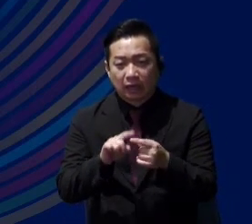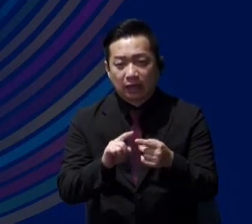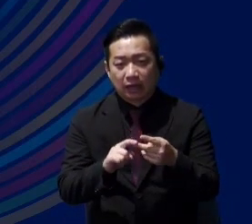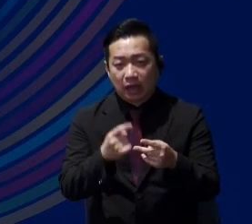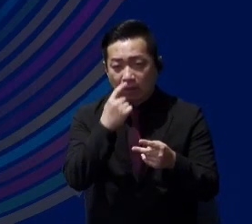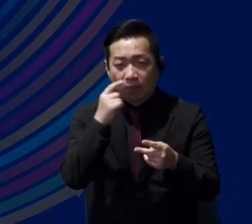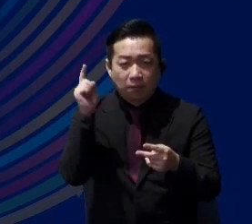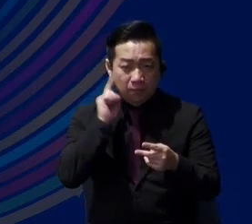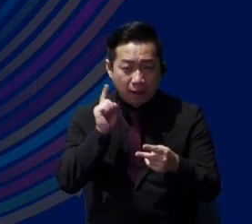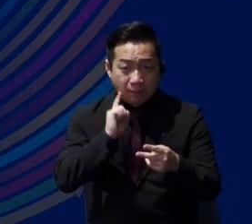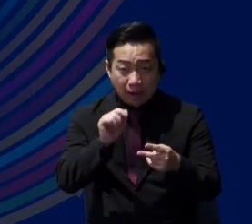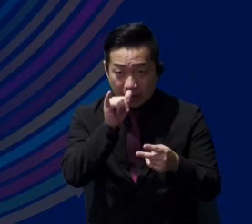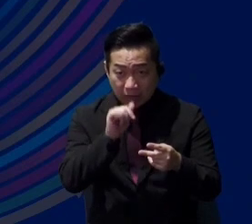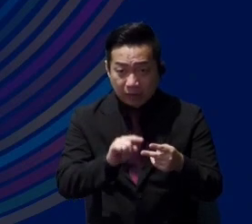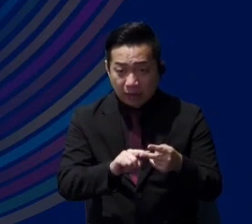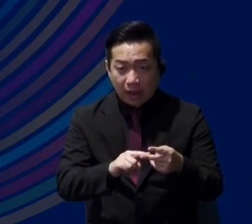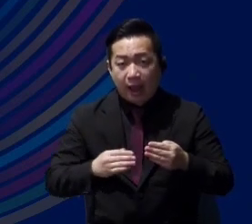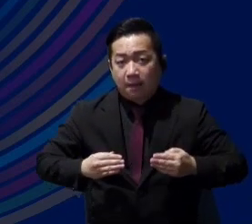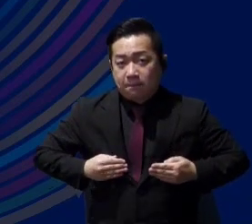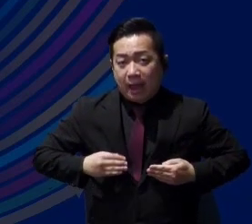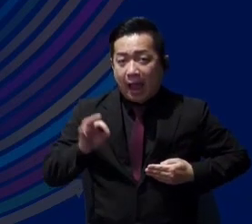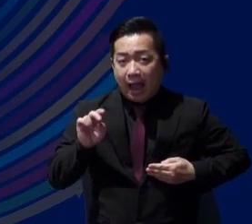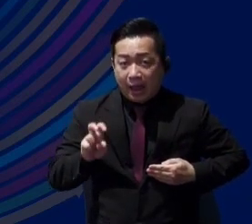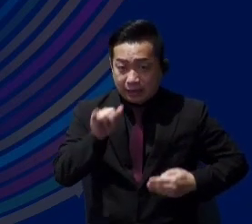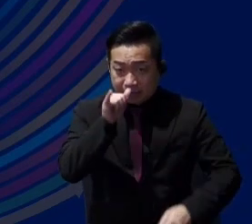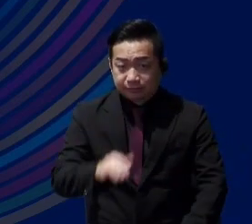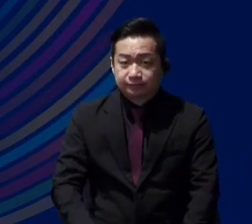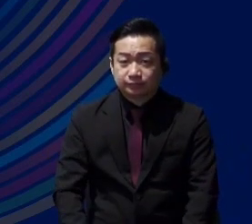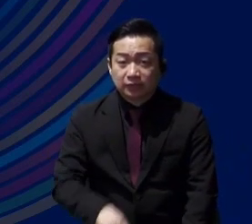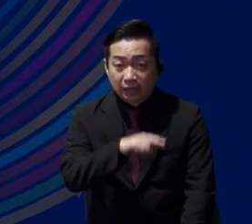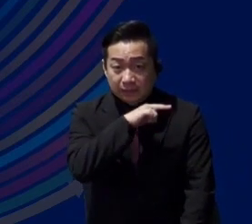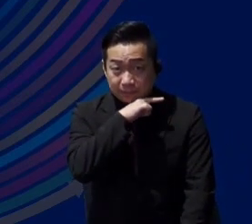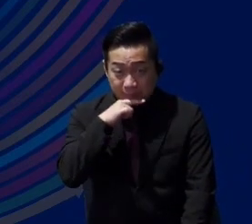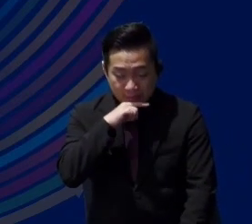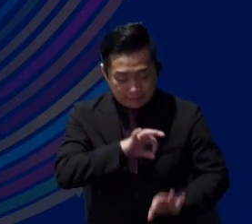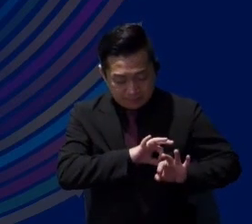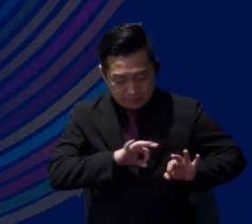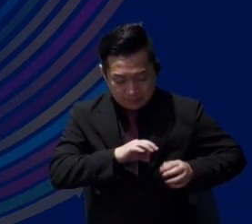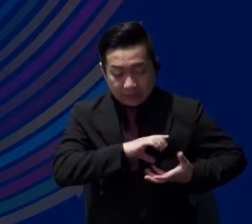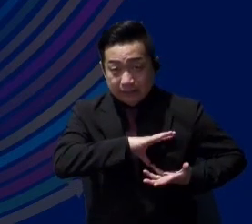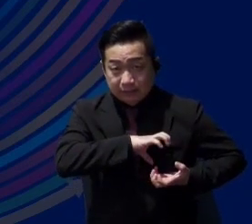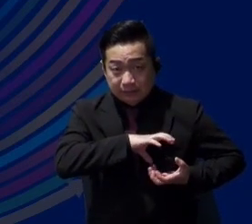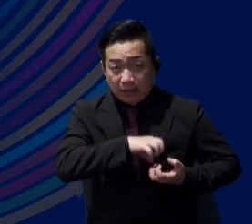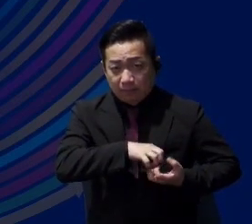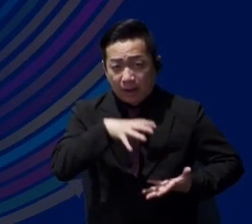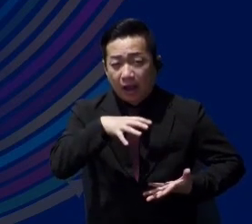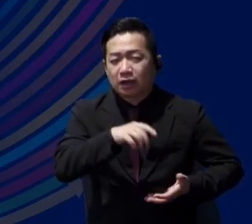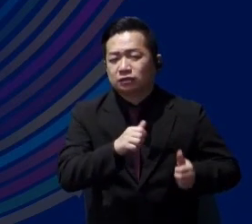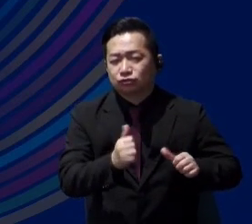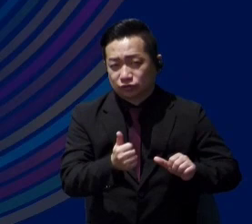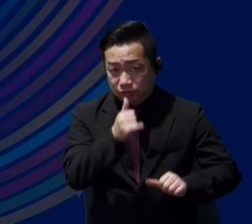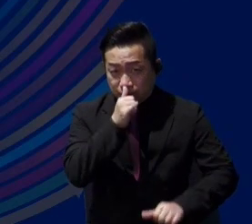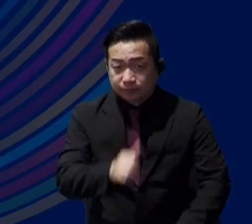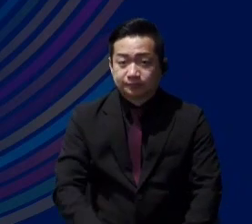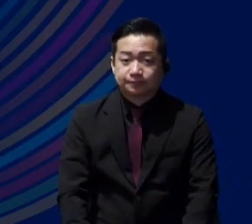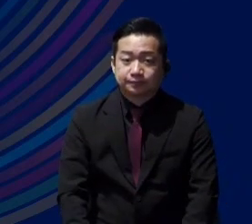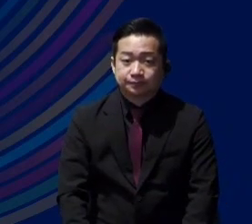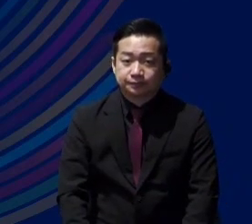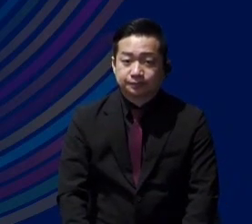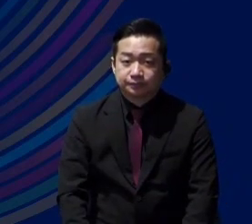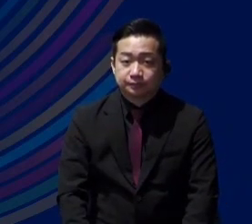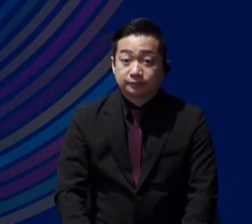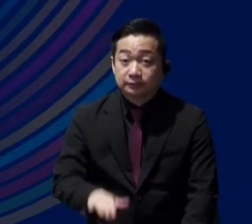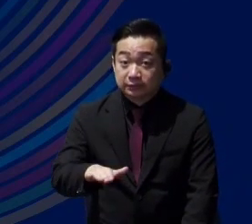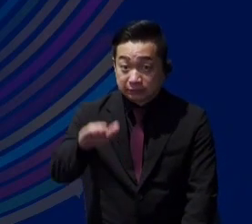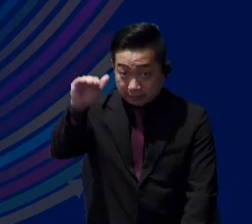ages, and also lung cancer. Lung cancer doesn't make difference, but anyway, you can see some